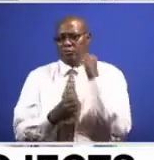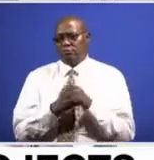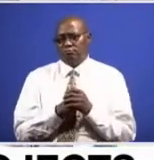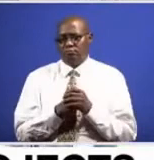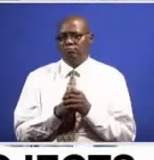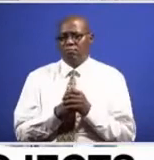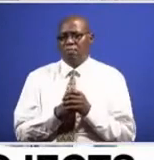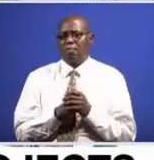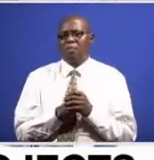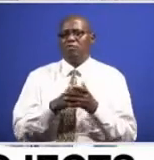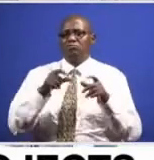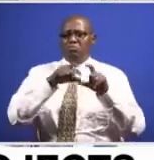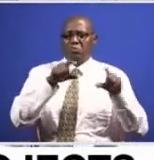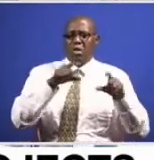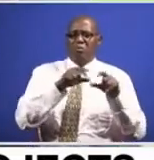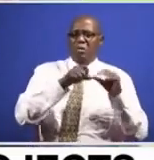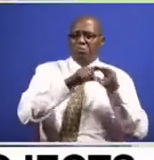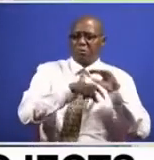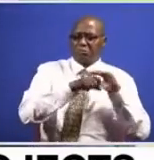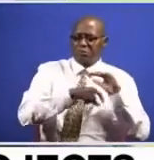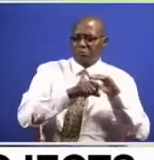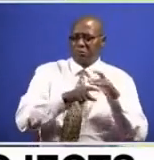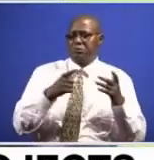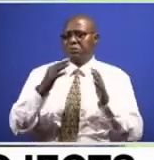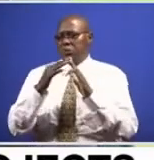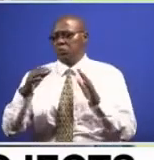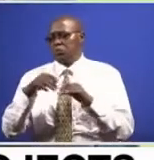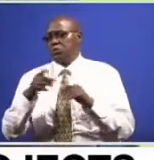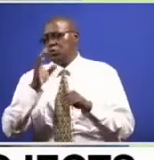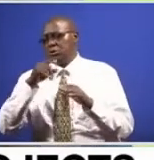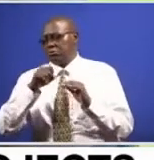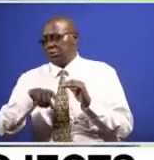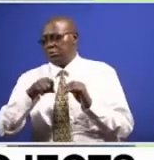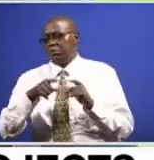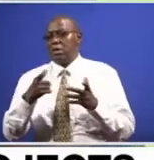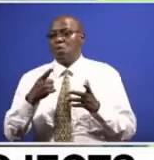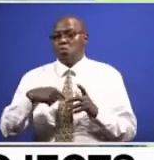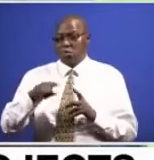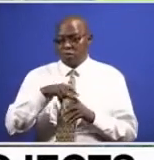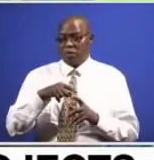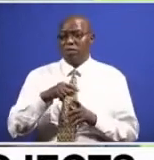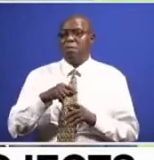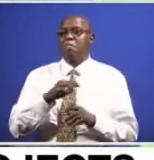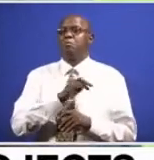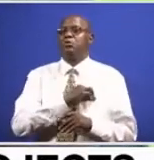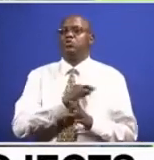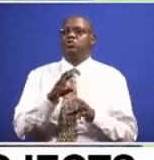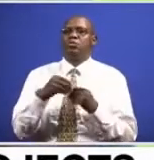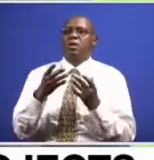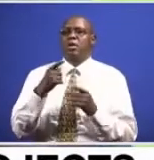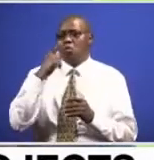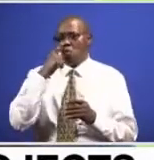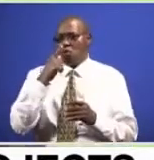The sewerages are leaking, the house is leaking. So we are on a mission to provide a home and a quality